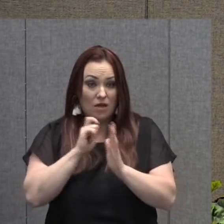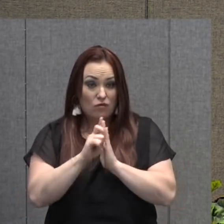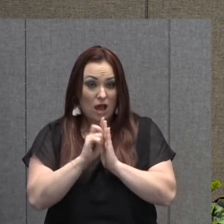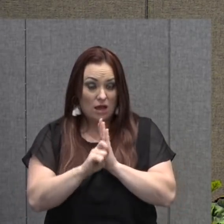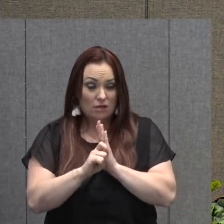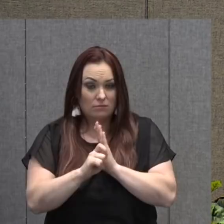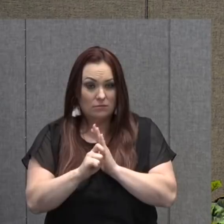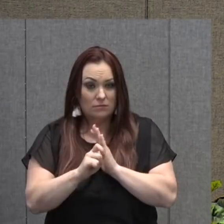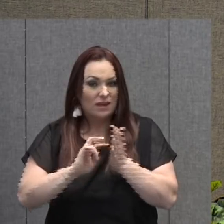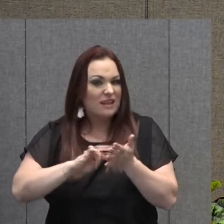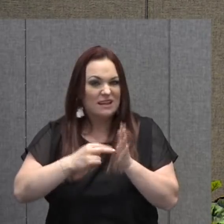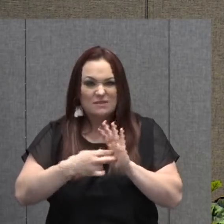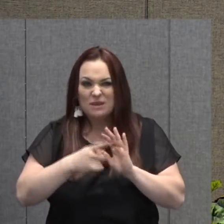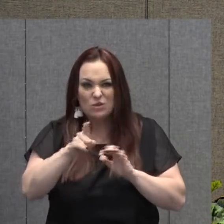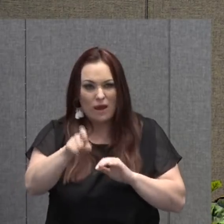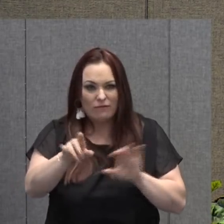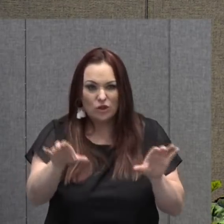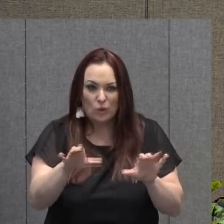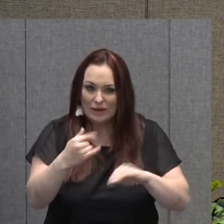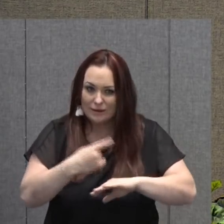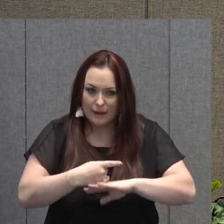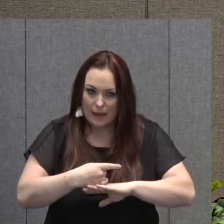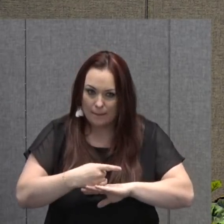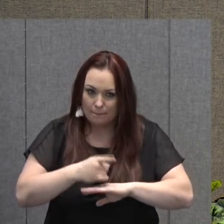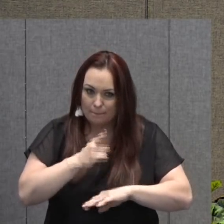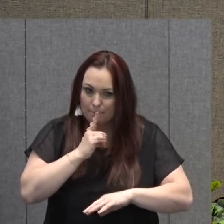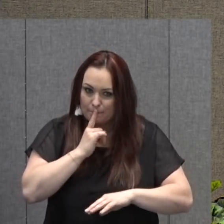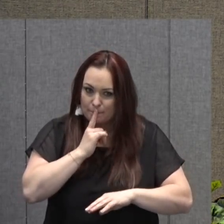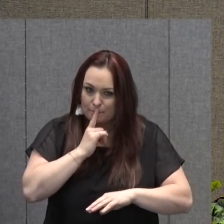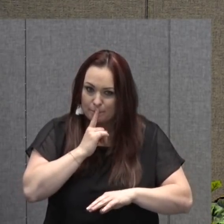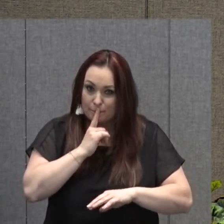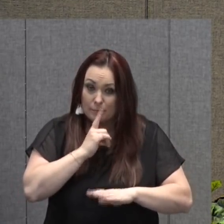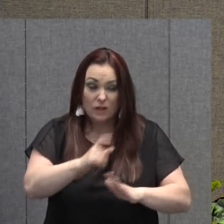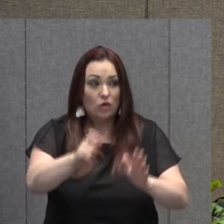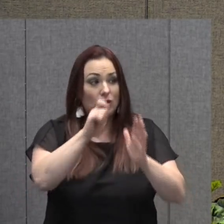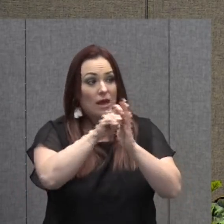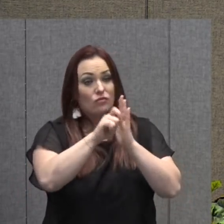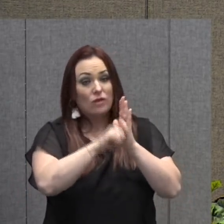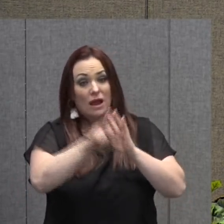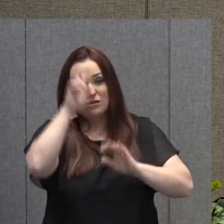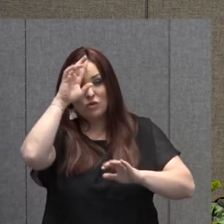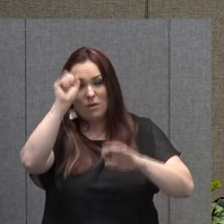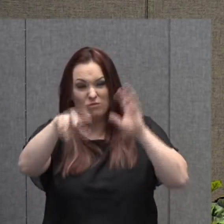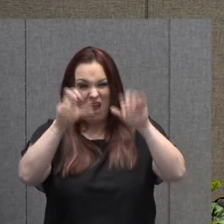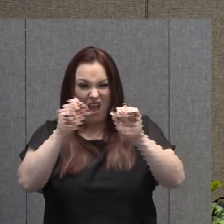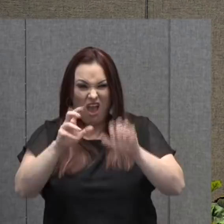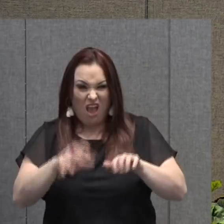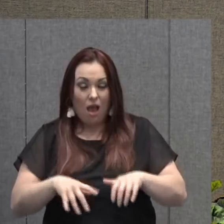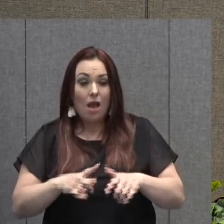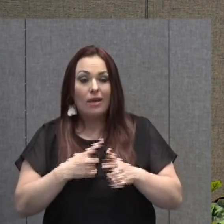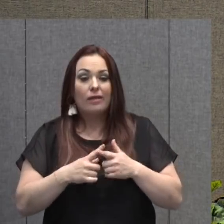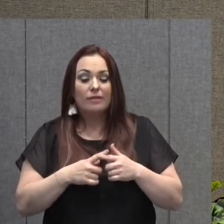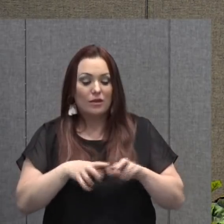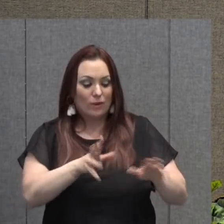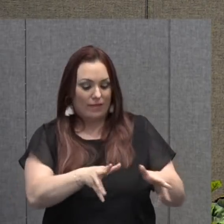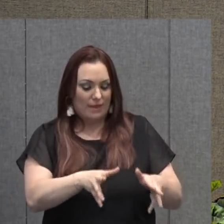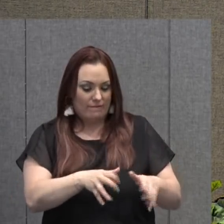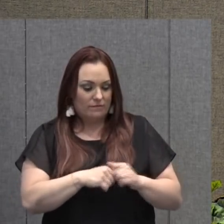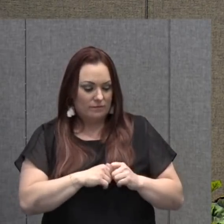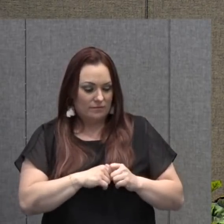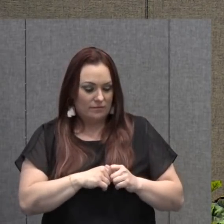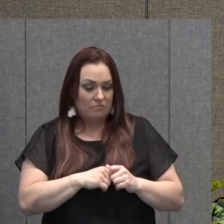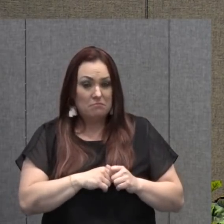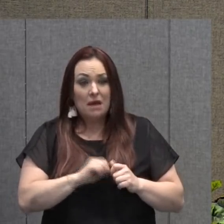today. You can write your brain dump of everything, and then you can come back to it another